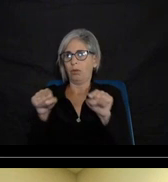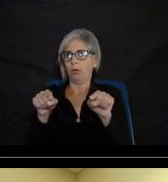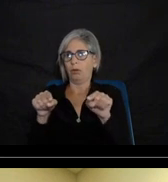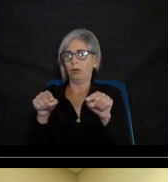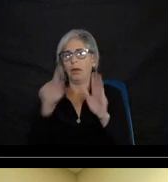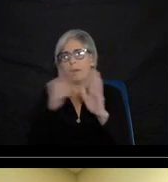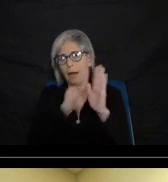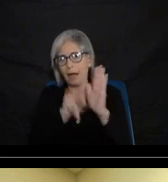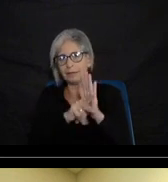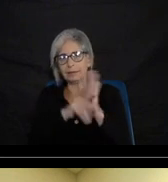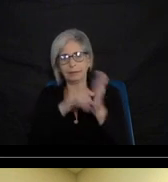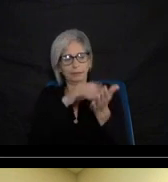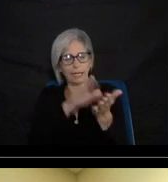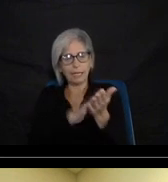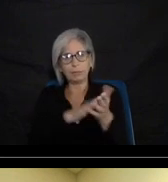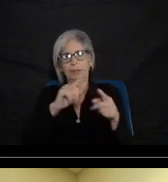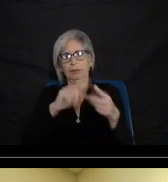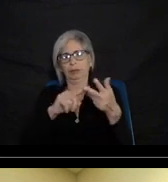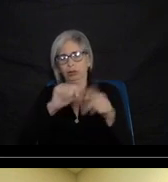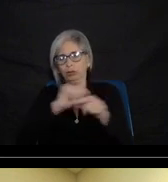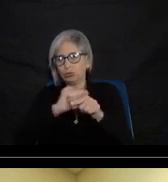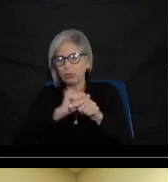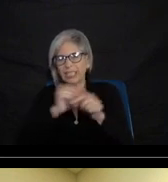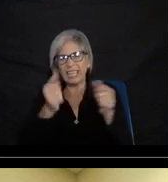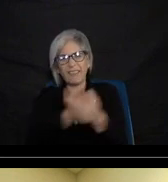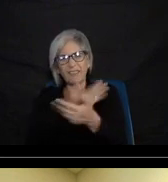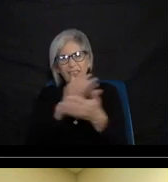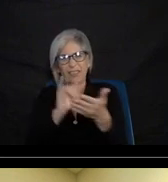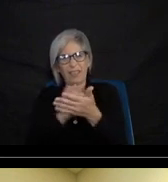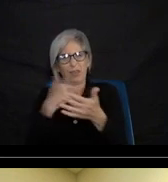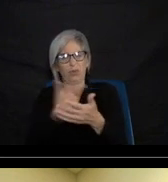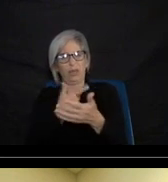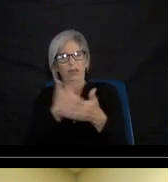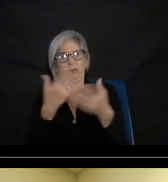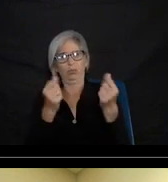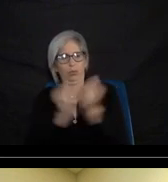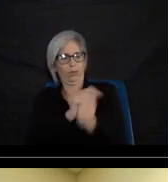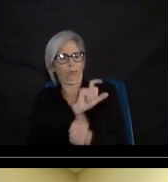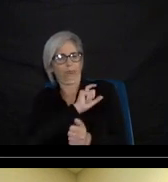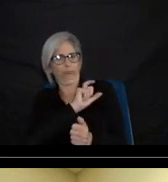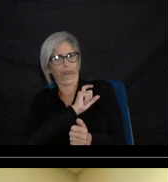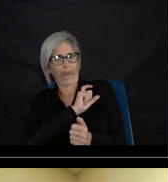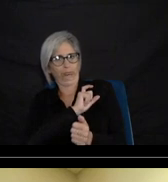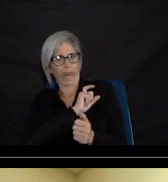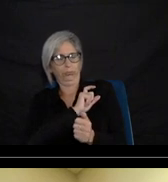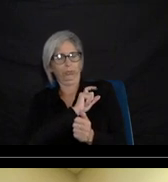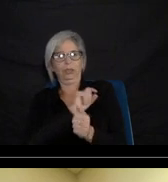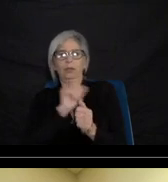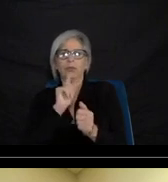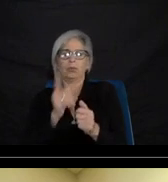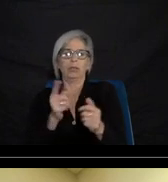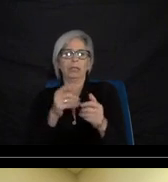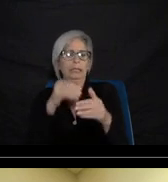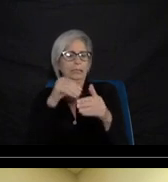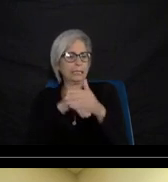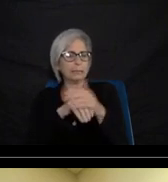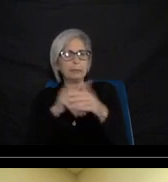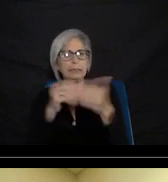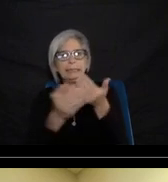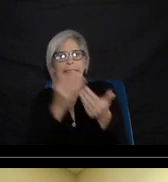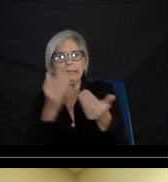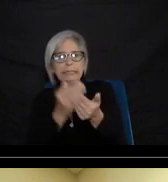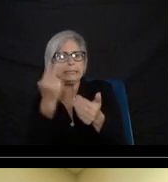policies and documents and training and everything we do with our officers on a very accessible, easy to